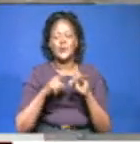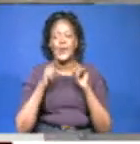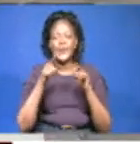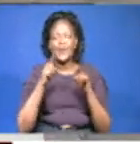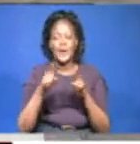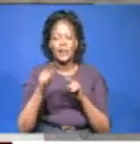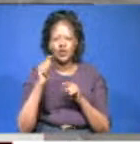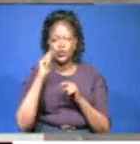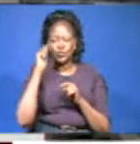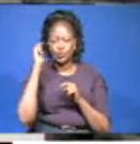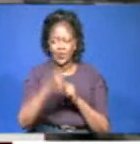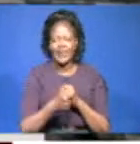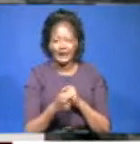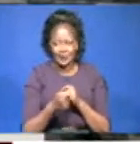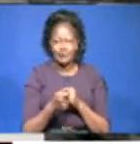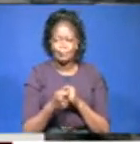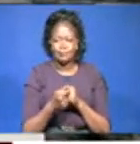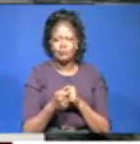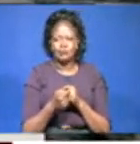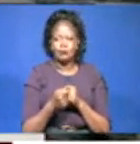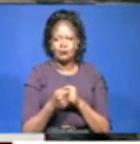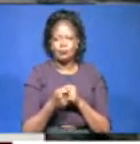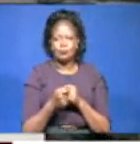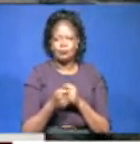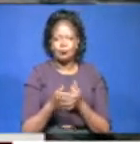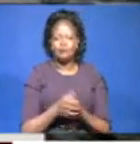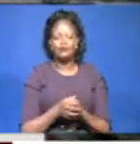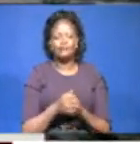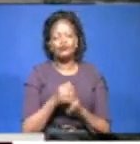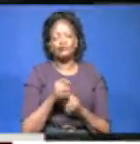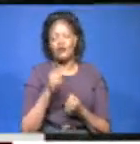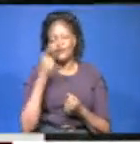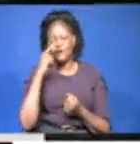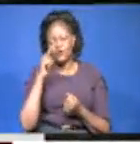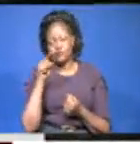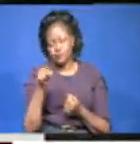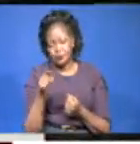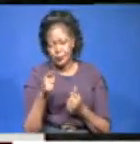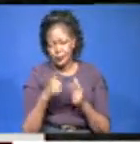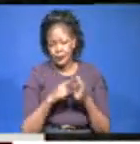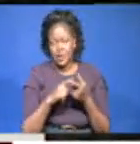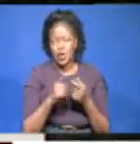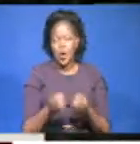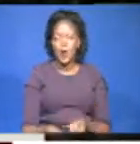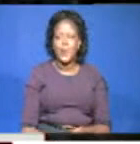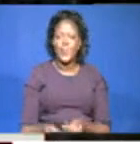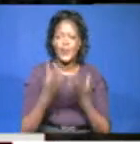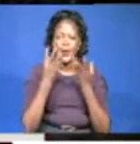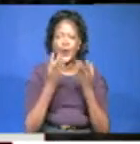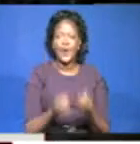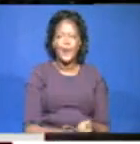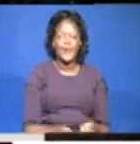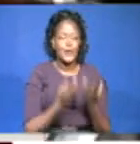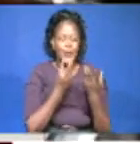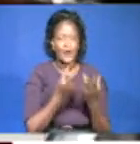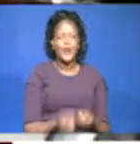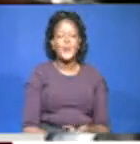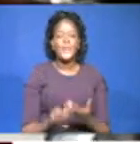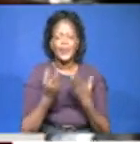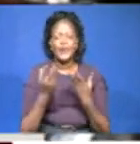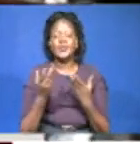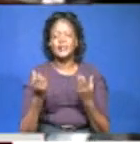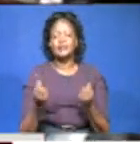Sea fleet in the annexed Crimea. On Monday, missile strikes were also reported in the central Vinnytsia